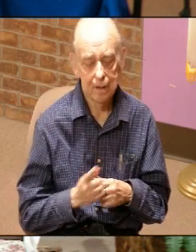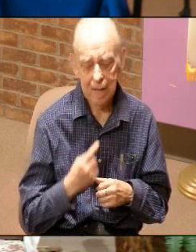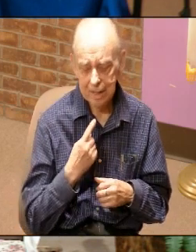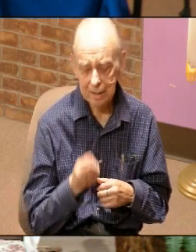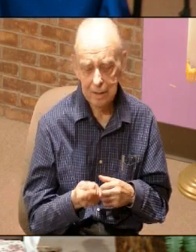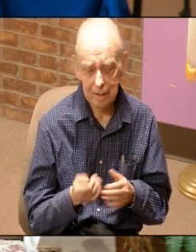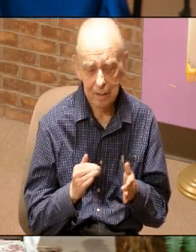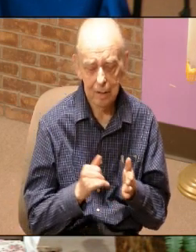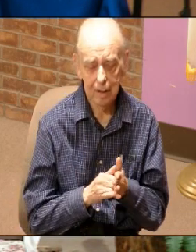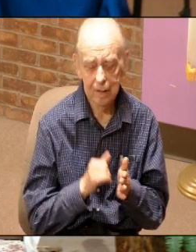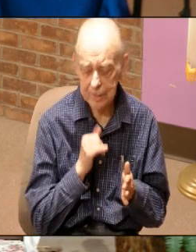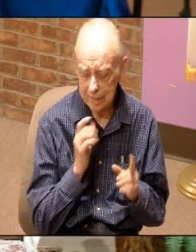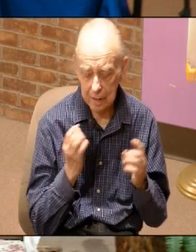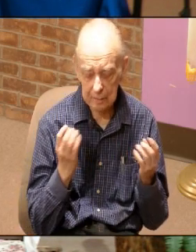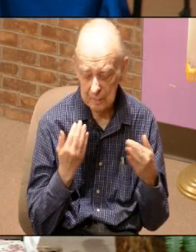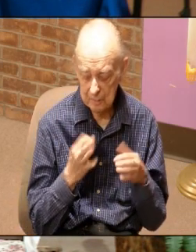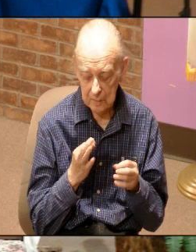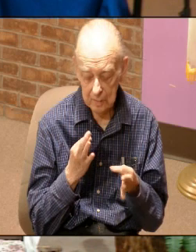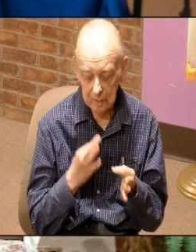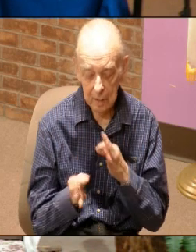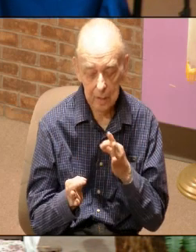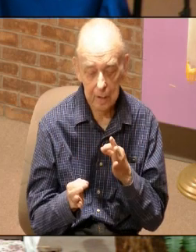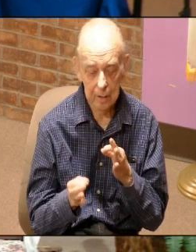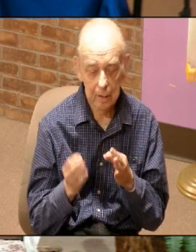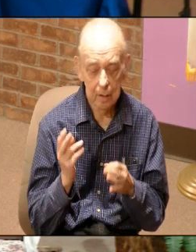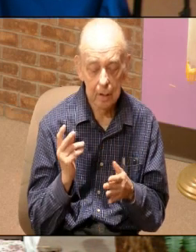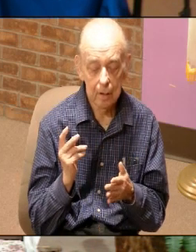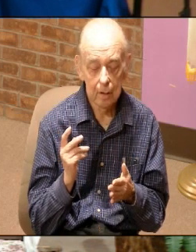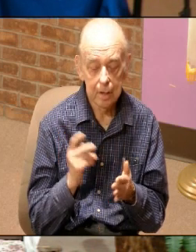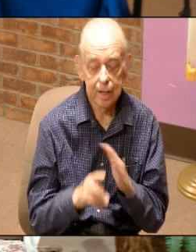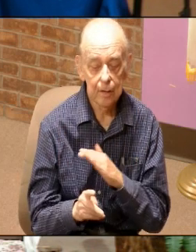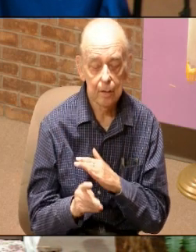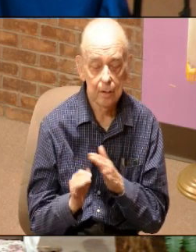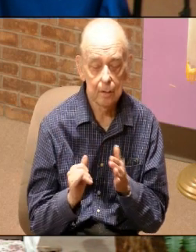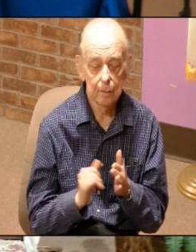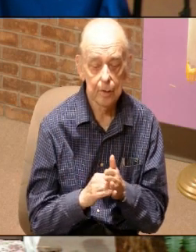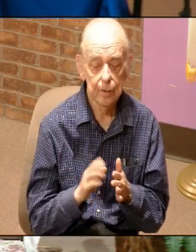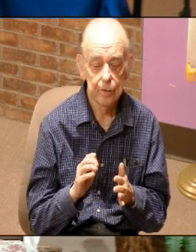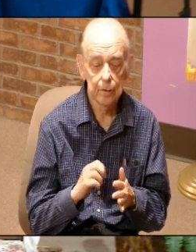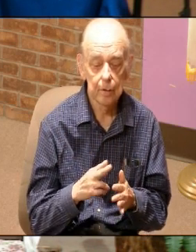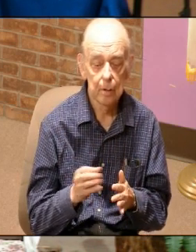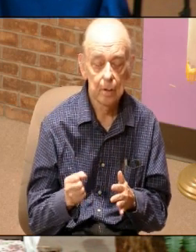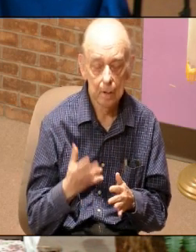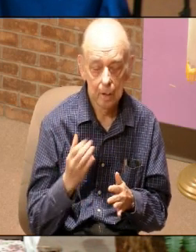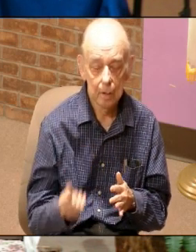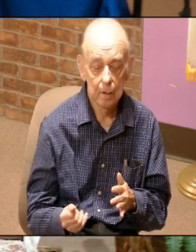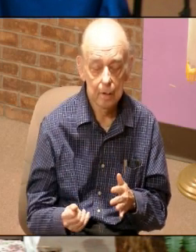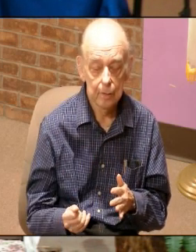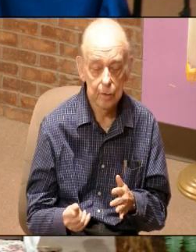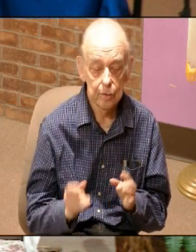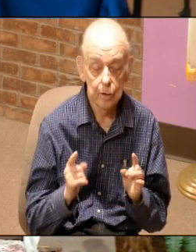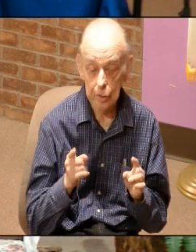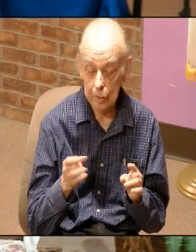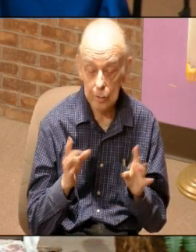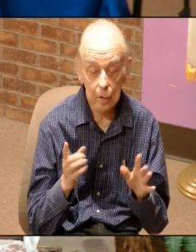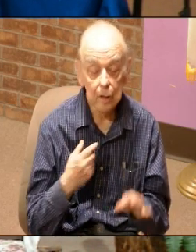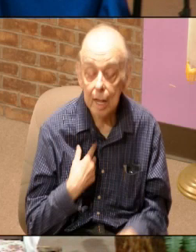I said, you know, that's really not fair. Why in the world would you kill this bush just because you don't like me?